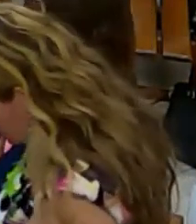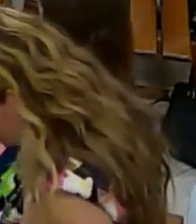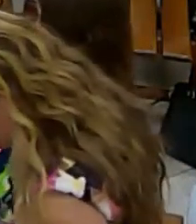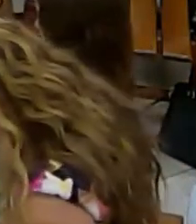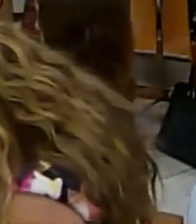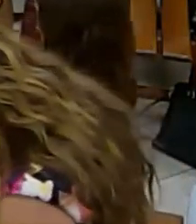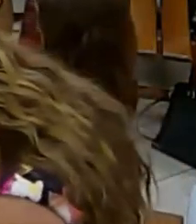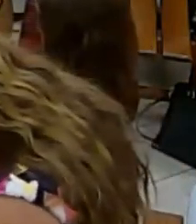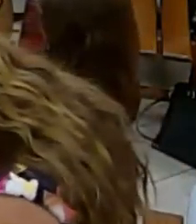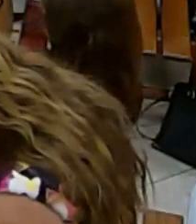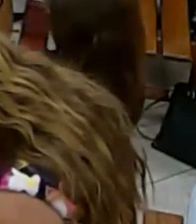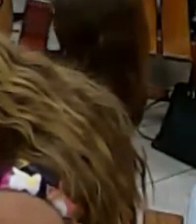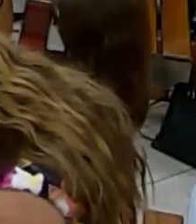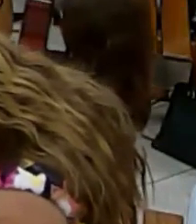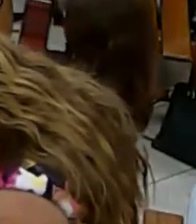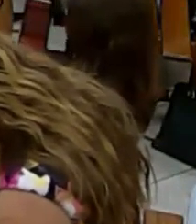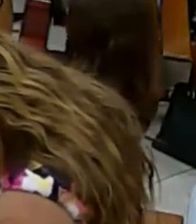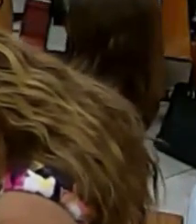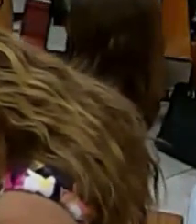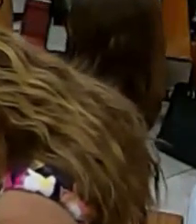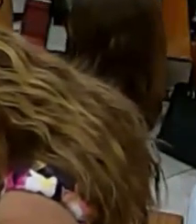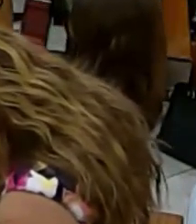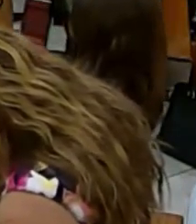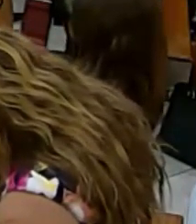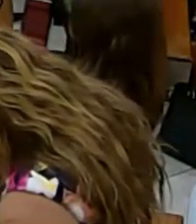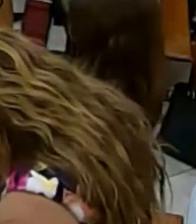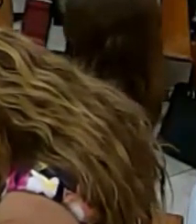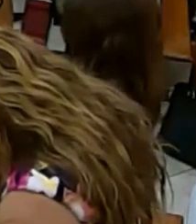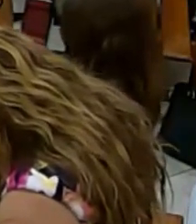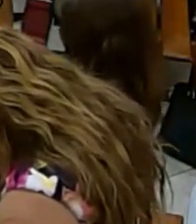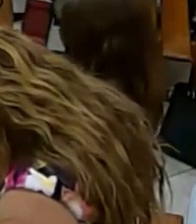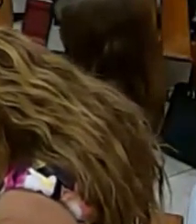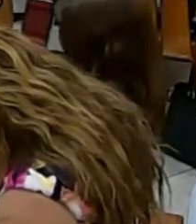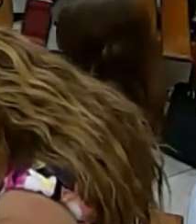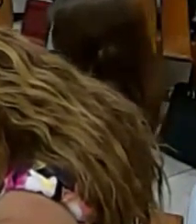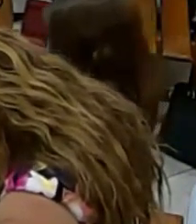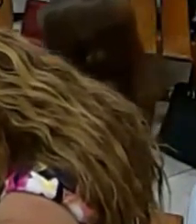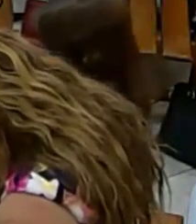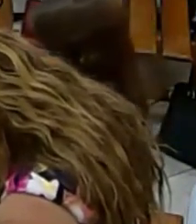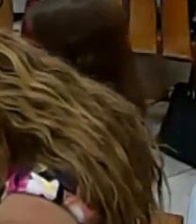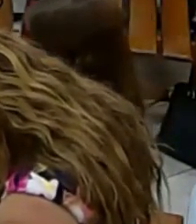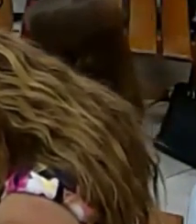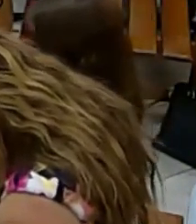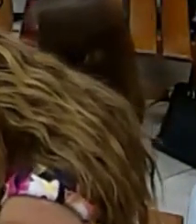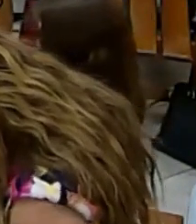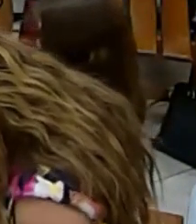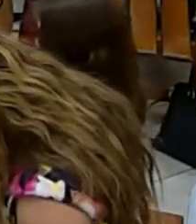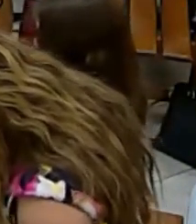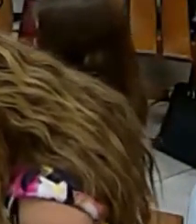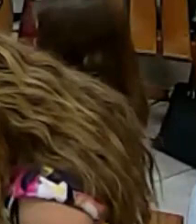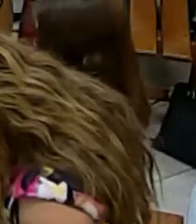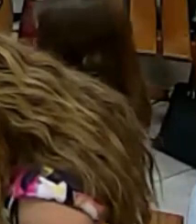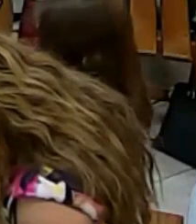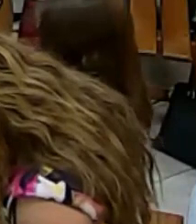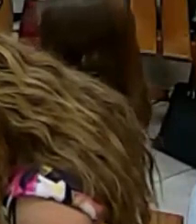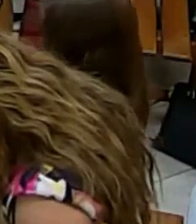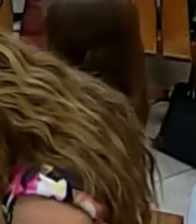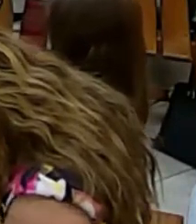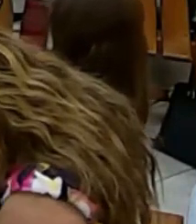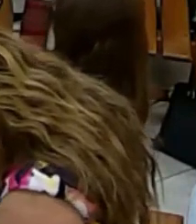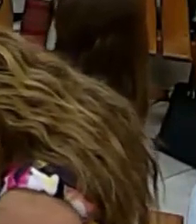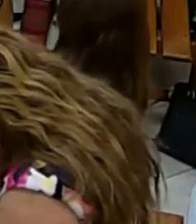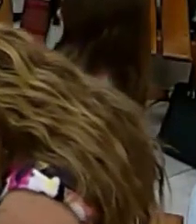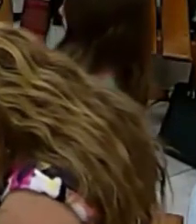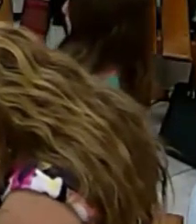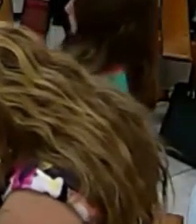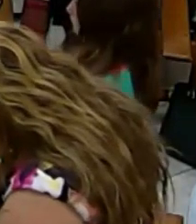Christ, the love of God, our eternal Father, the sweet and tender consolations and the gifts of the Holy Spirit be